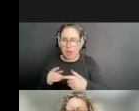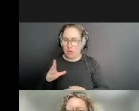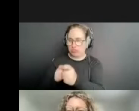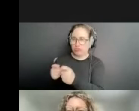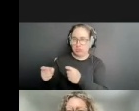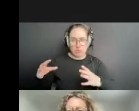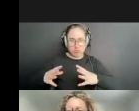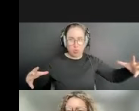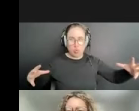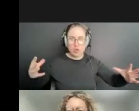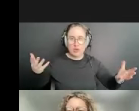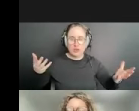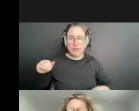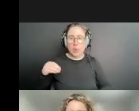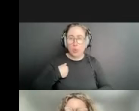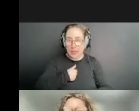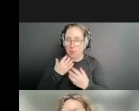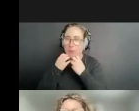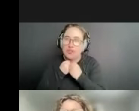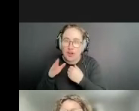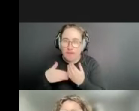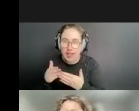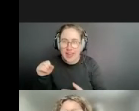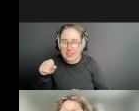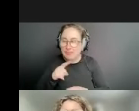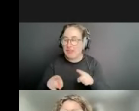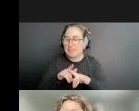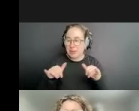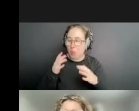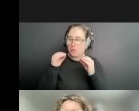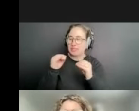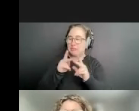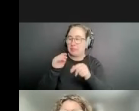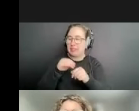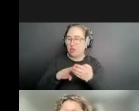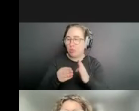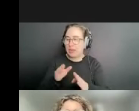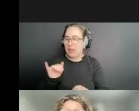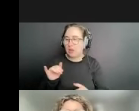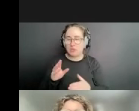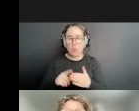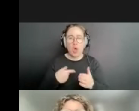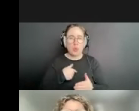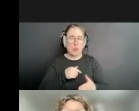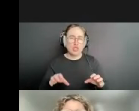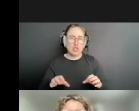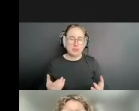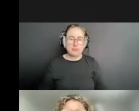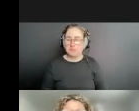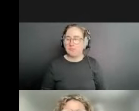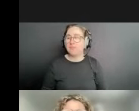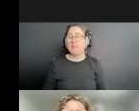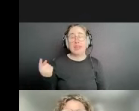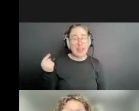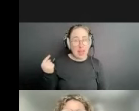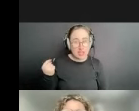at to preserve, but then we wanted to teach people in the community like what we were doing. So last year